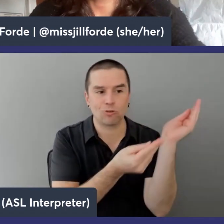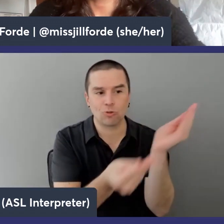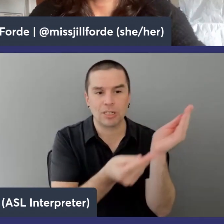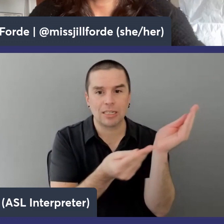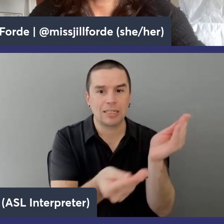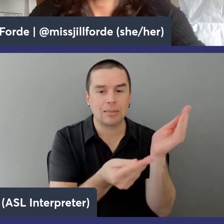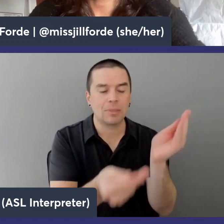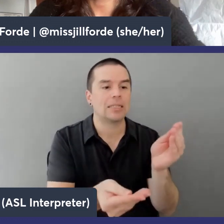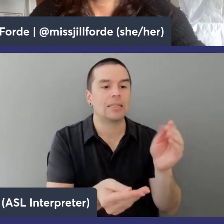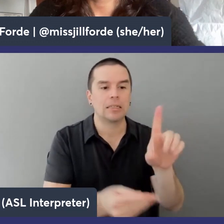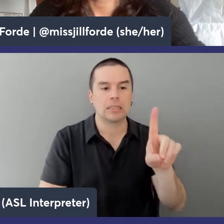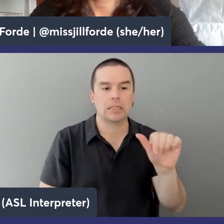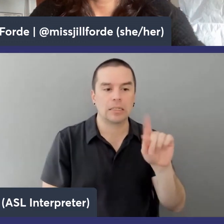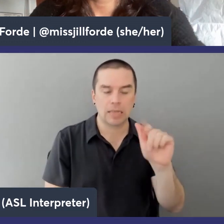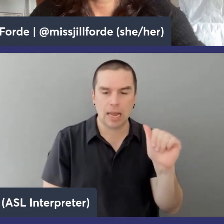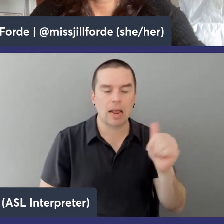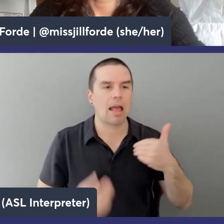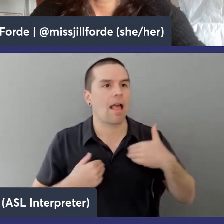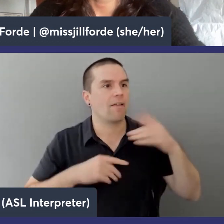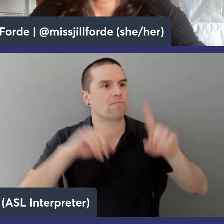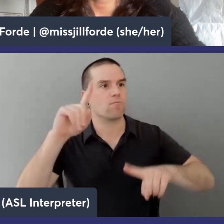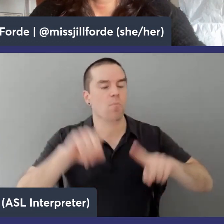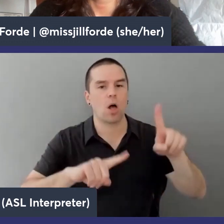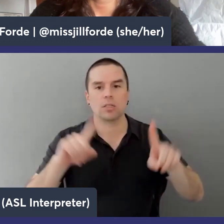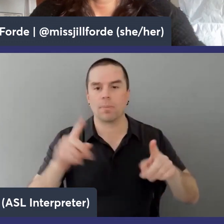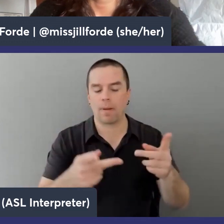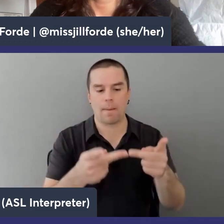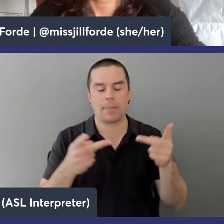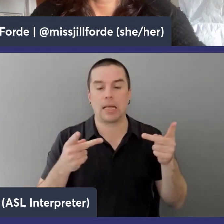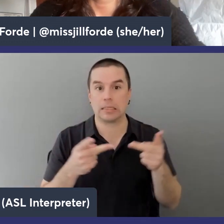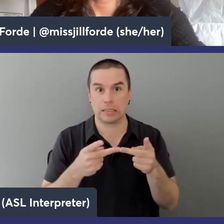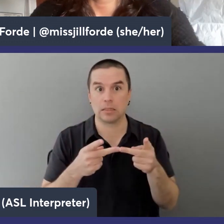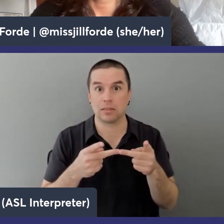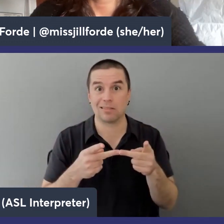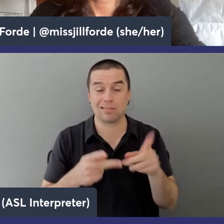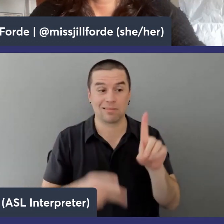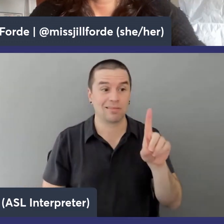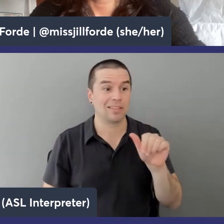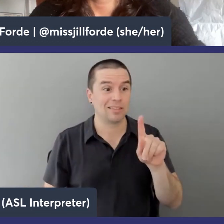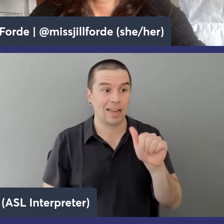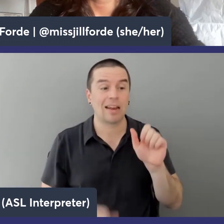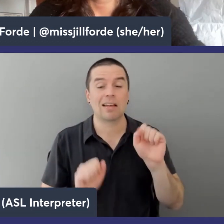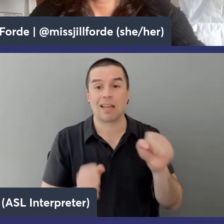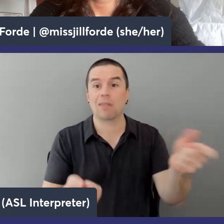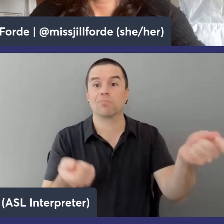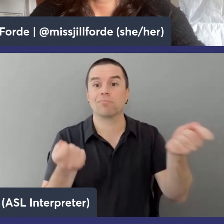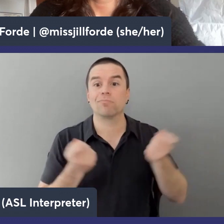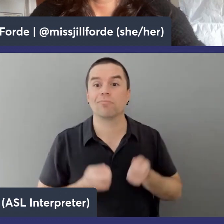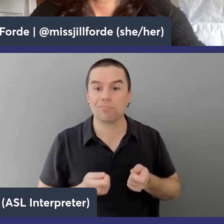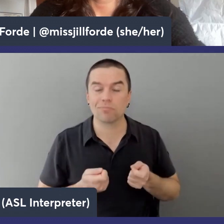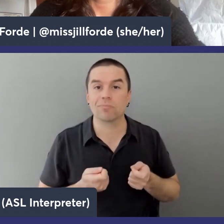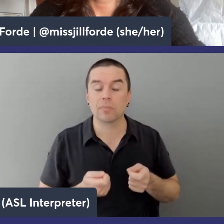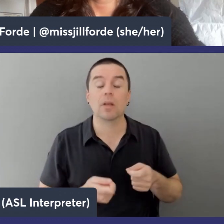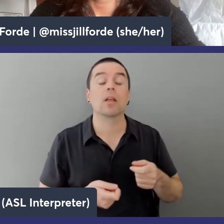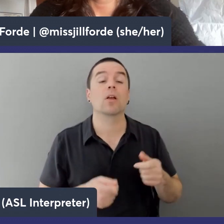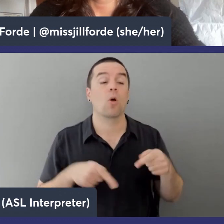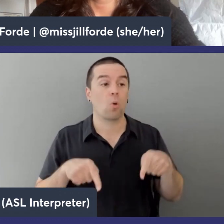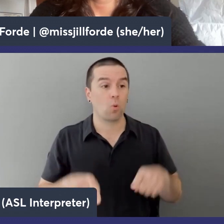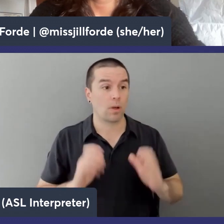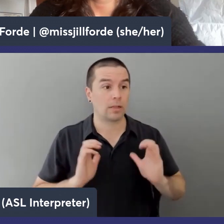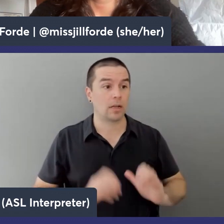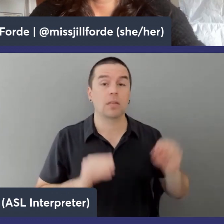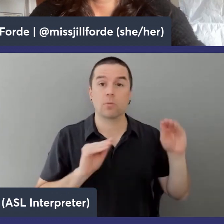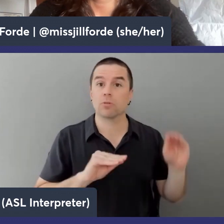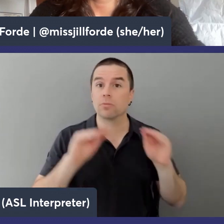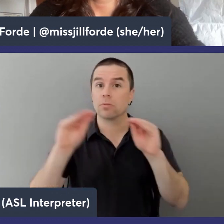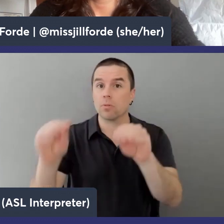sources, and as customers are moving towards the cloud as well, these logs and this information